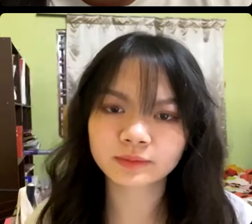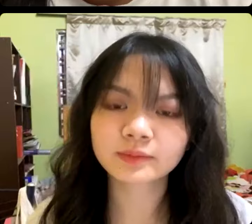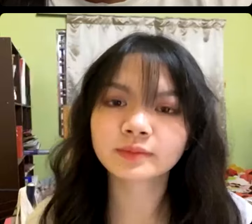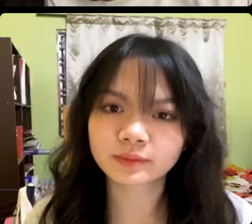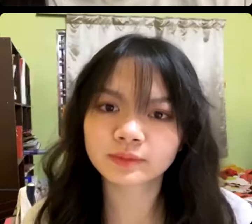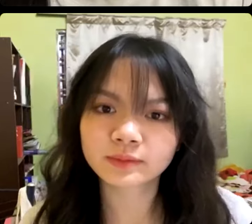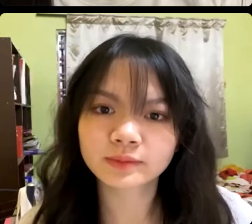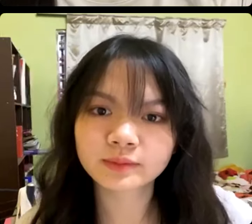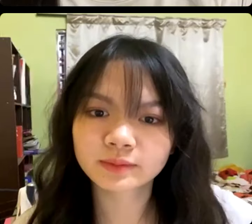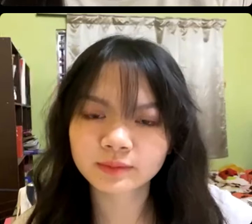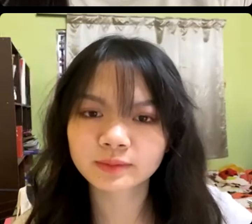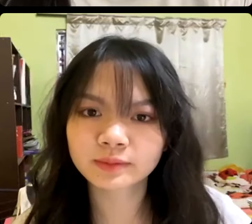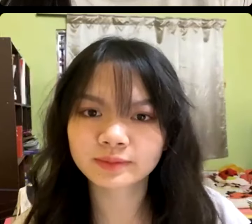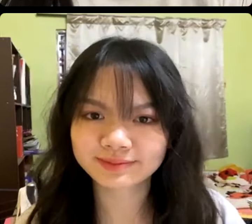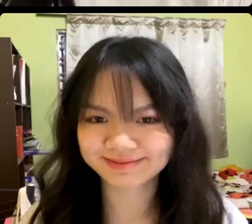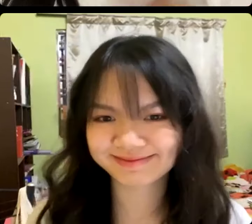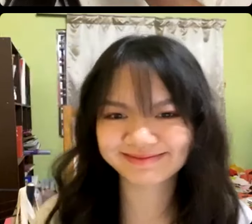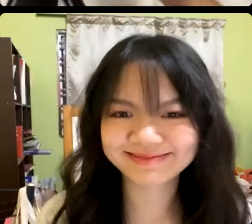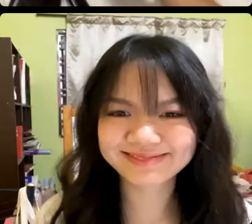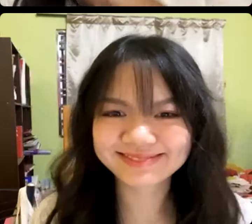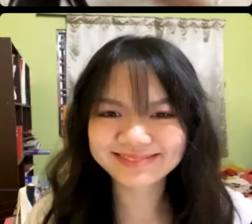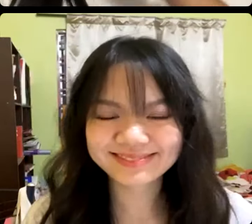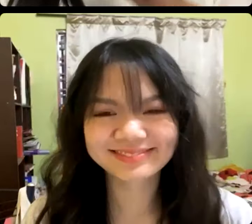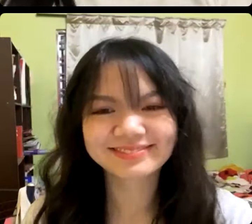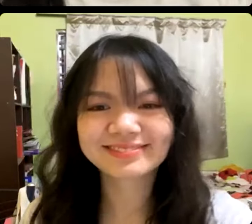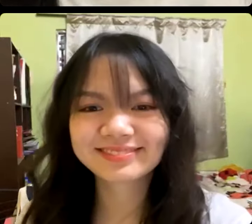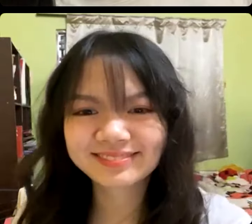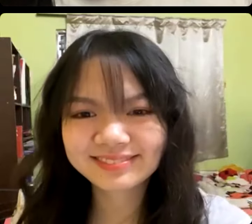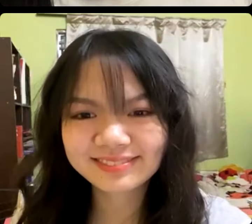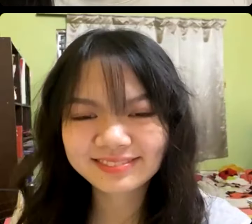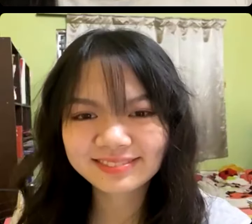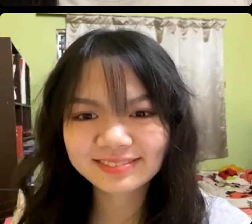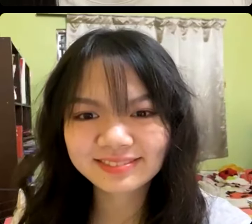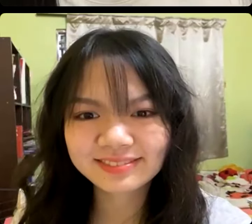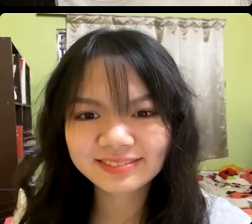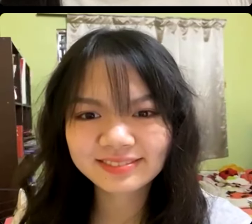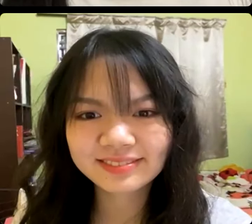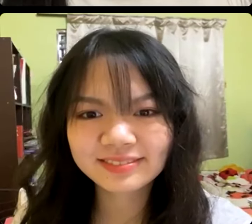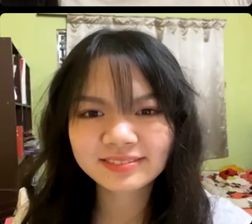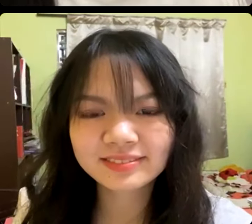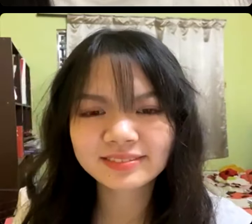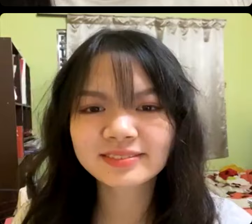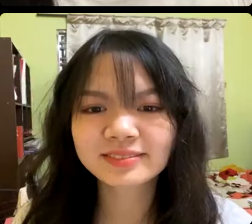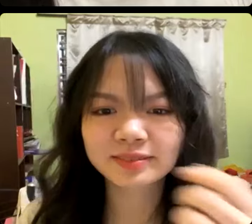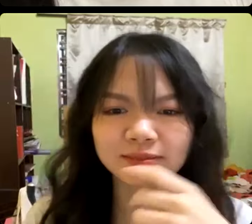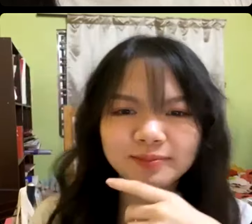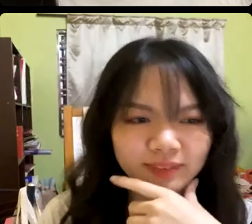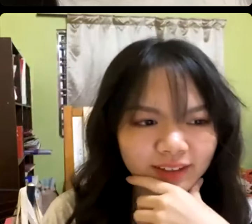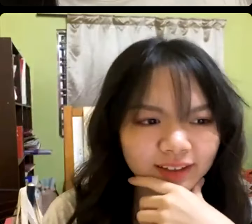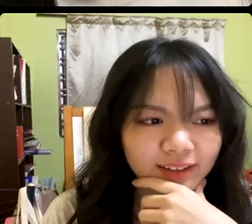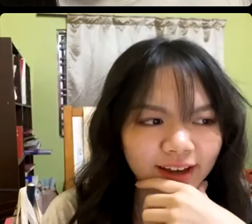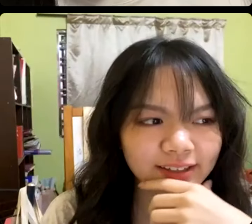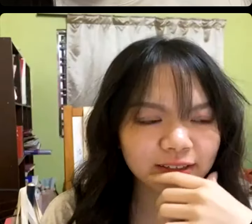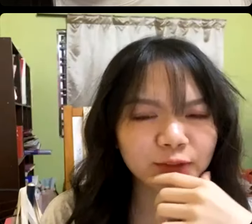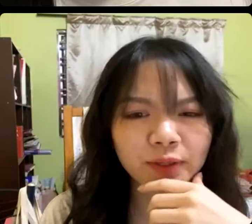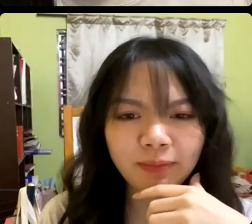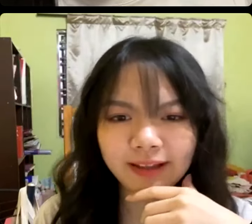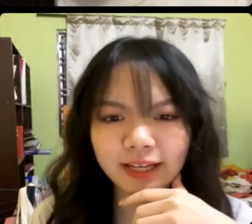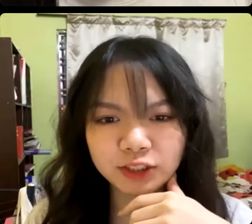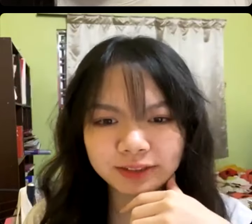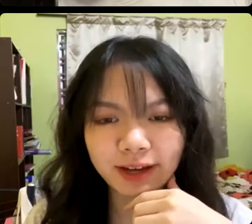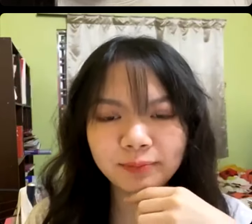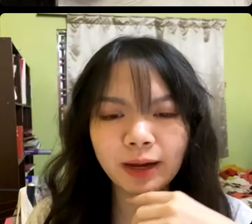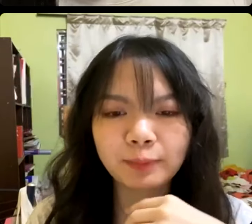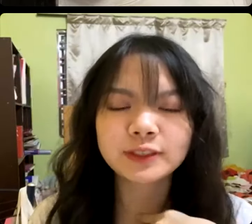free time? And Felicia, what about you? What is your favorite thing during your free time? Favorite thing that you love to do? I think during